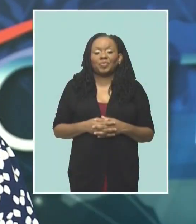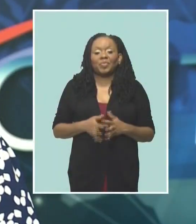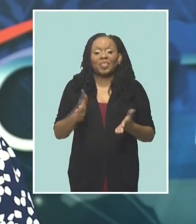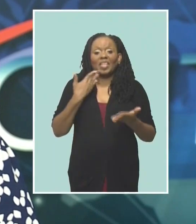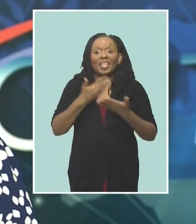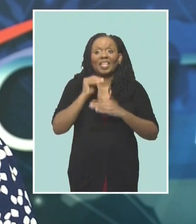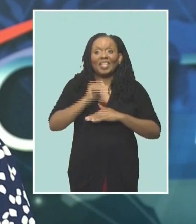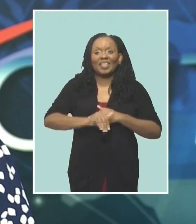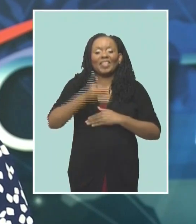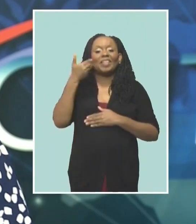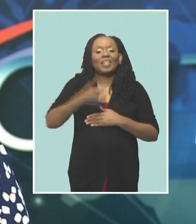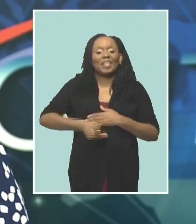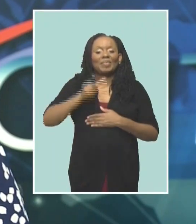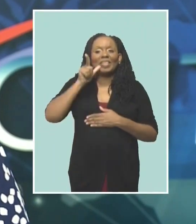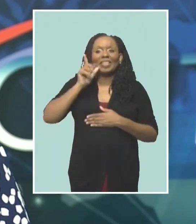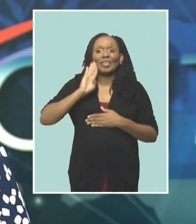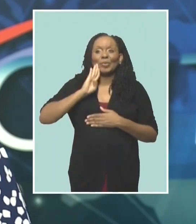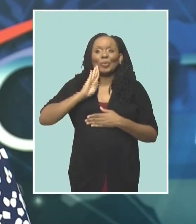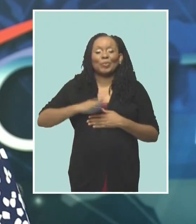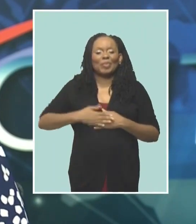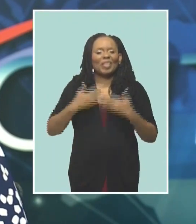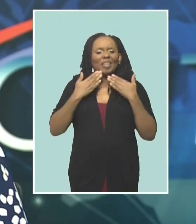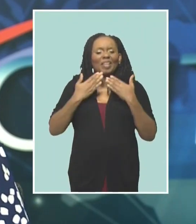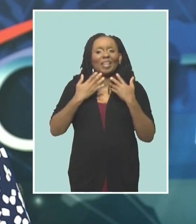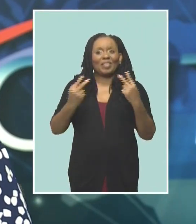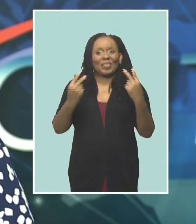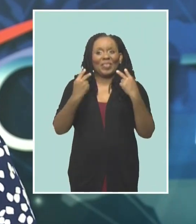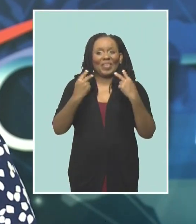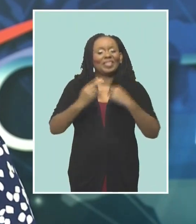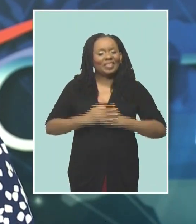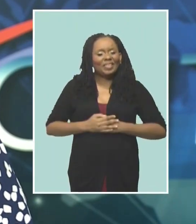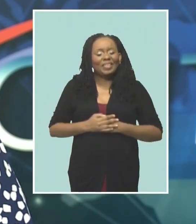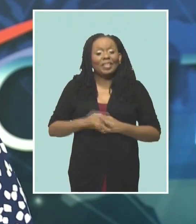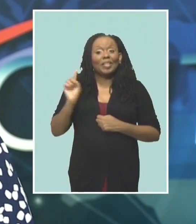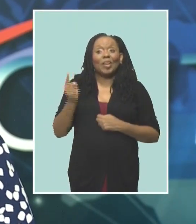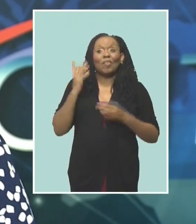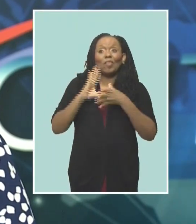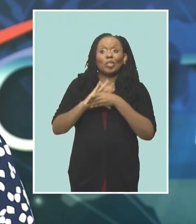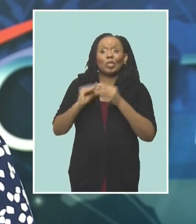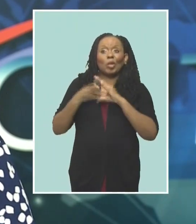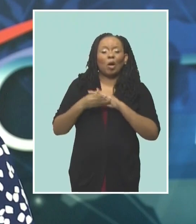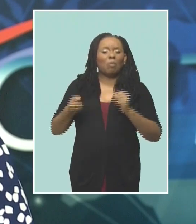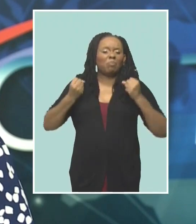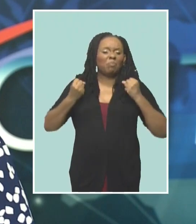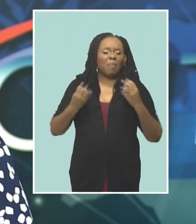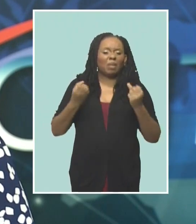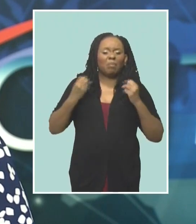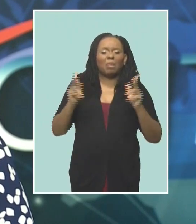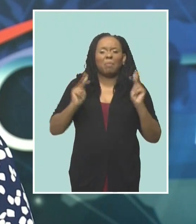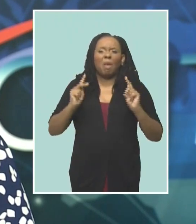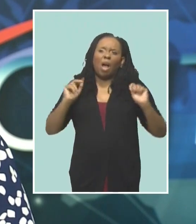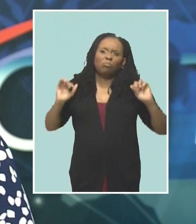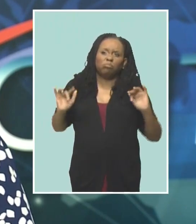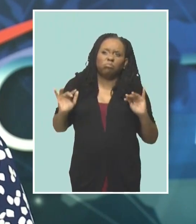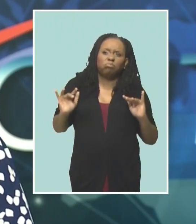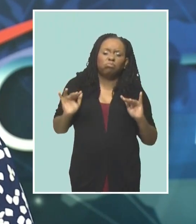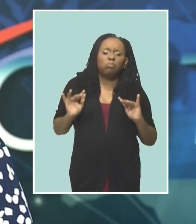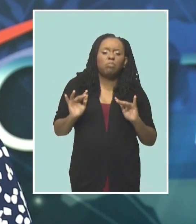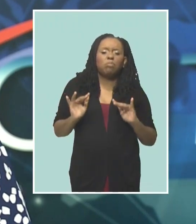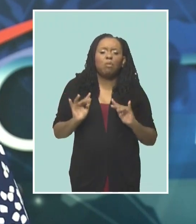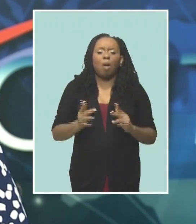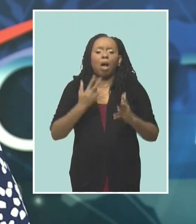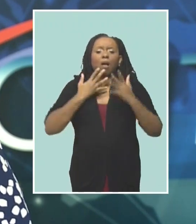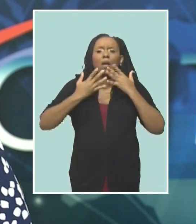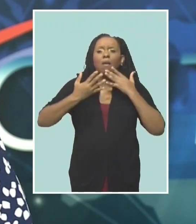Very good evening to you. I'm Lisa Broom. Thank you so much for tuning in. And our top story tonight, thousands of revelers in colorful,